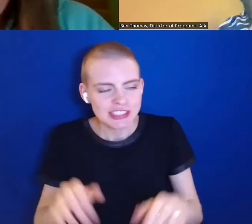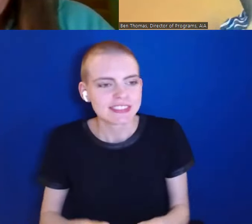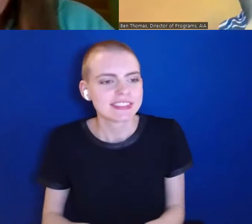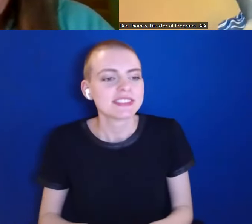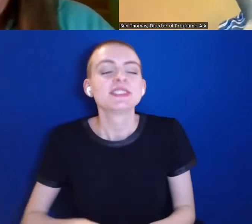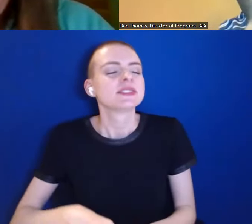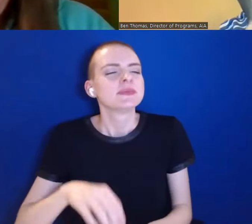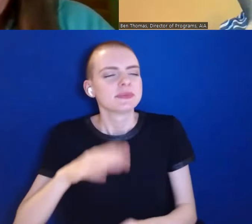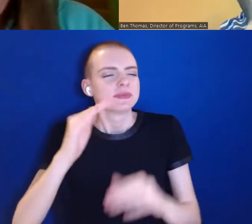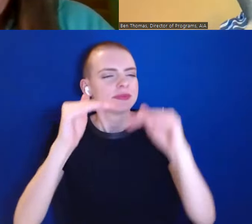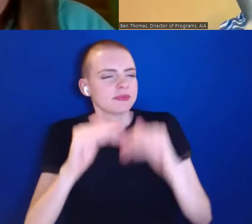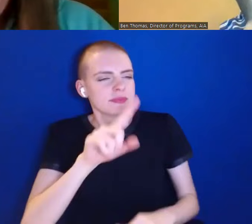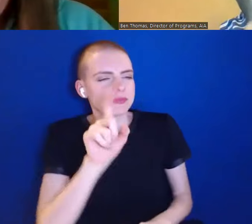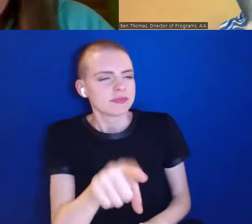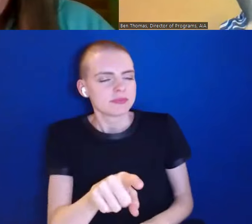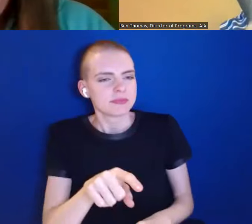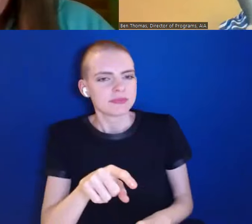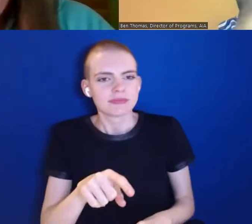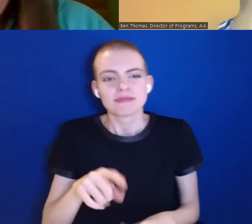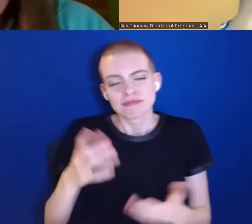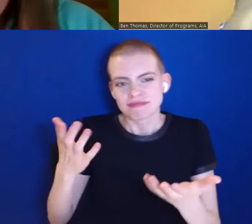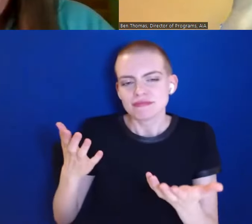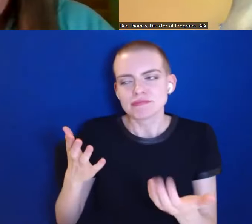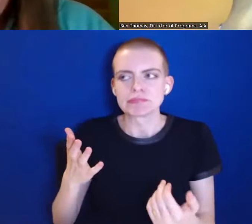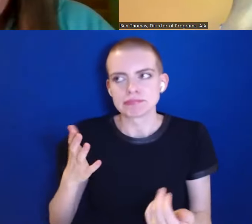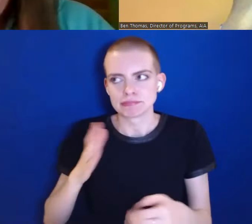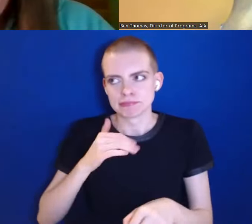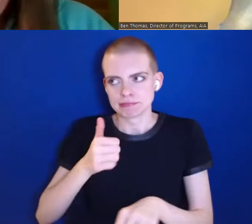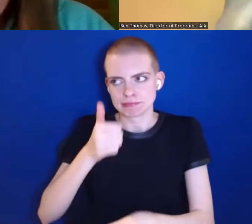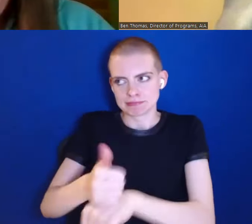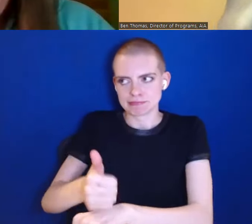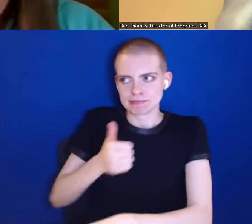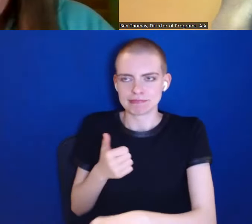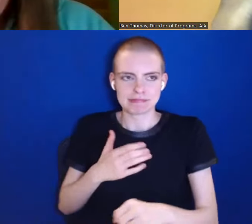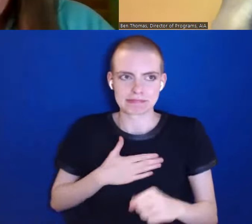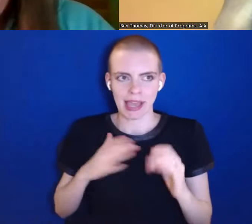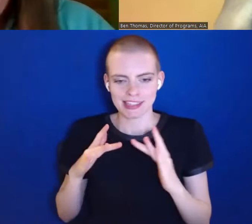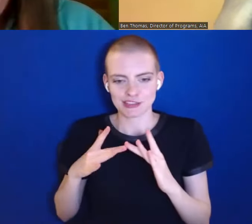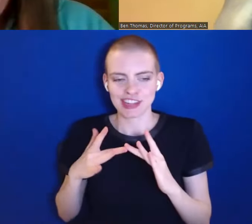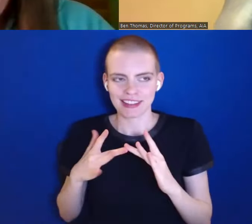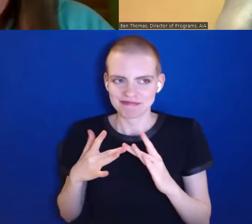okay. So another question now is, it's more or less my connection, I think. Okay.